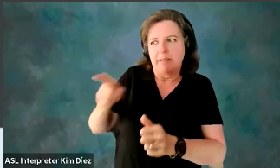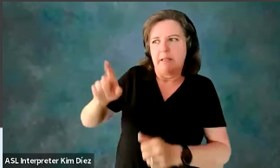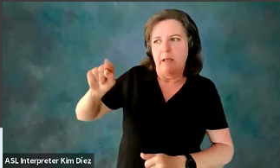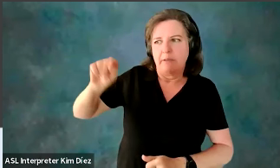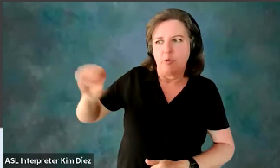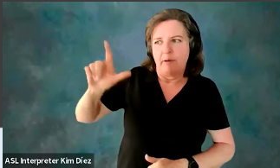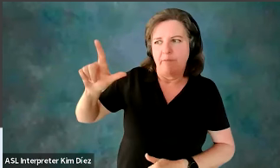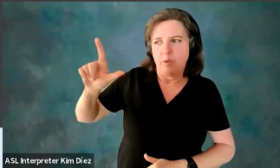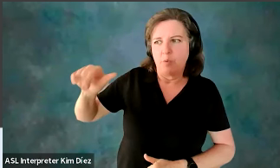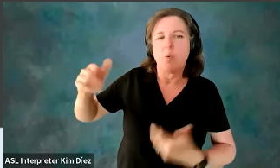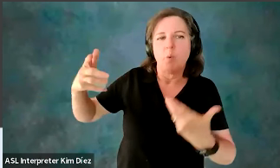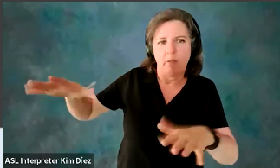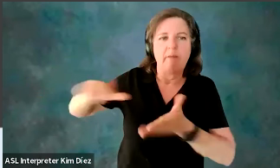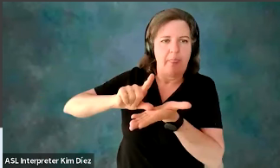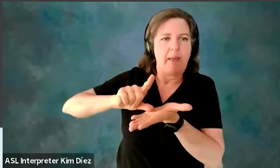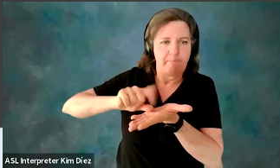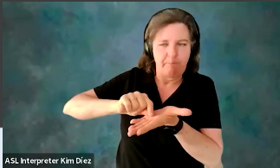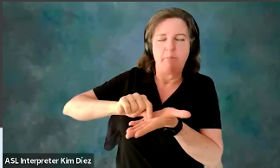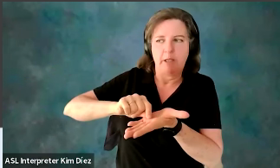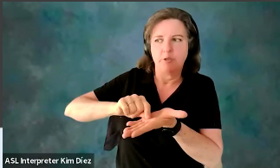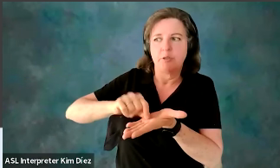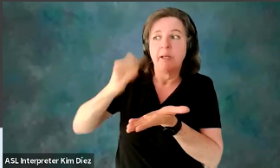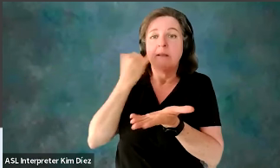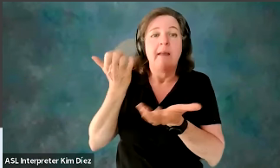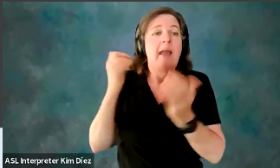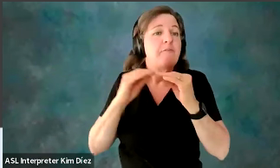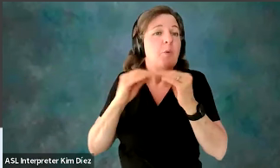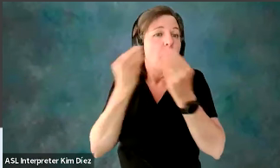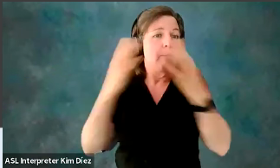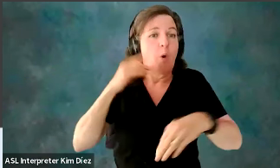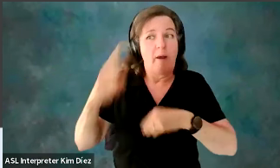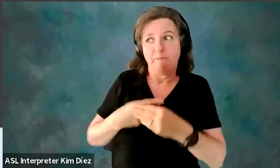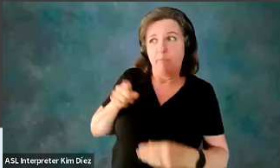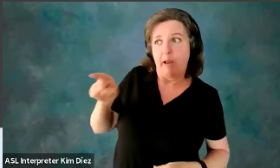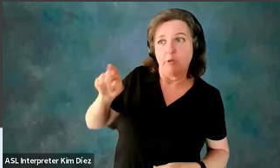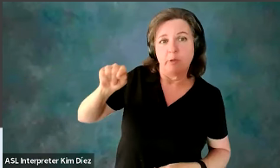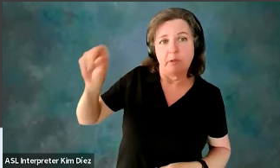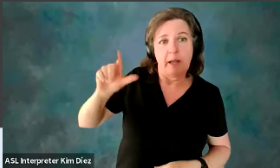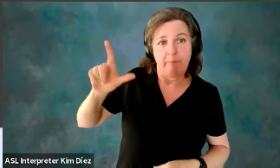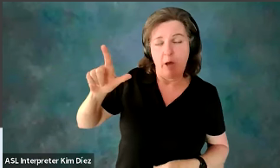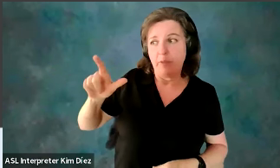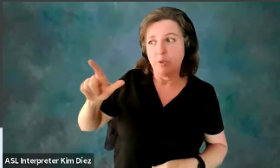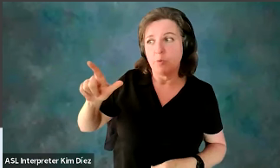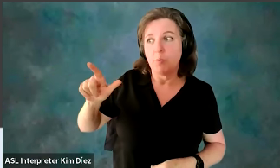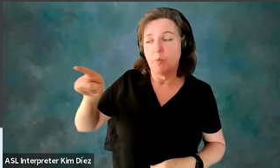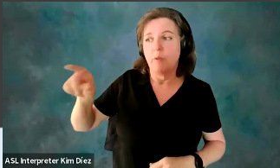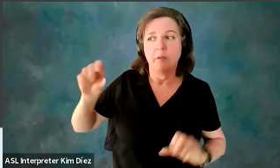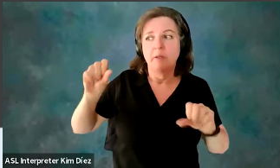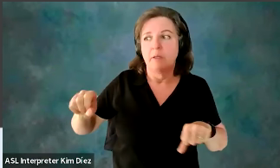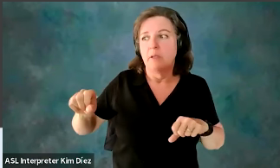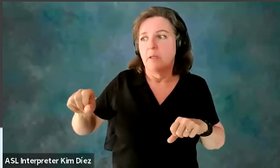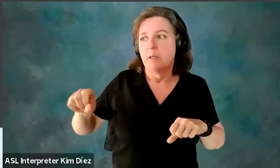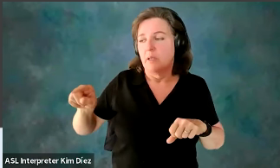update or offer information on any update of what is included in this tool. And if you want any information, you